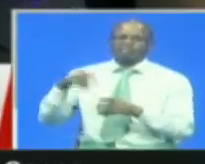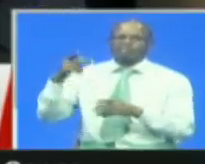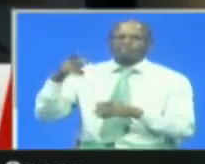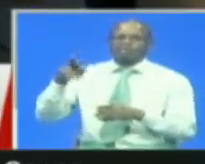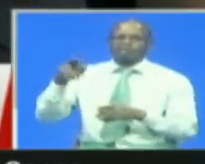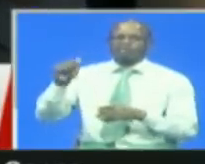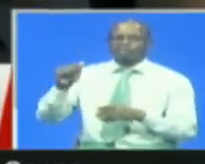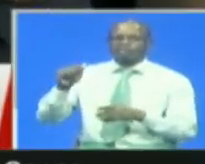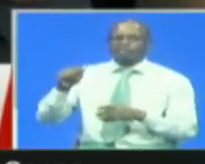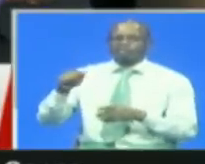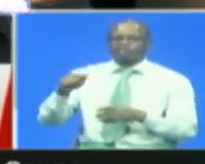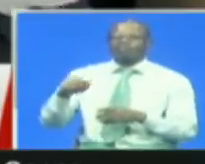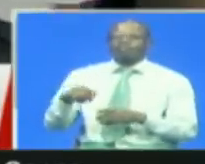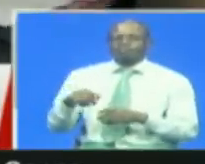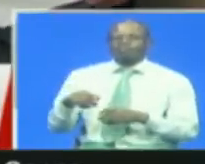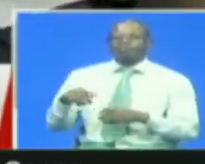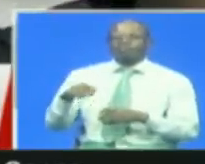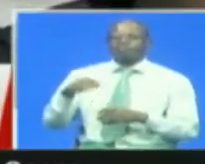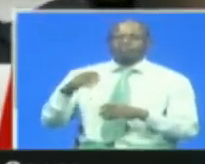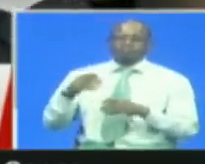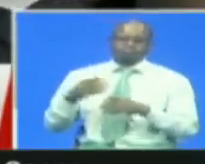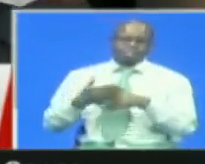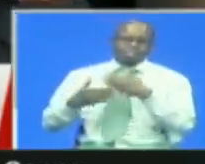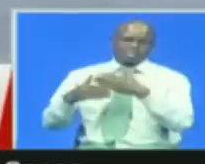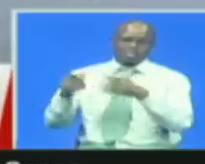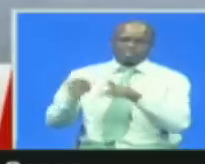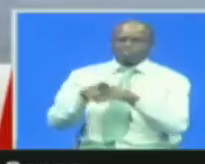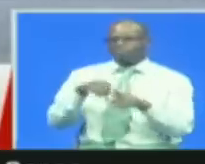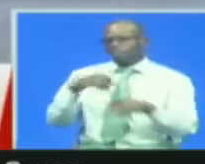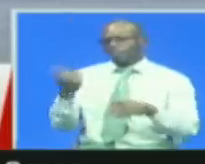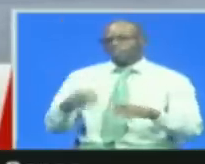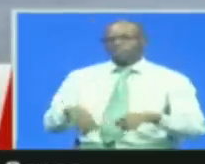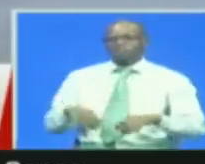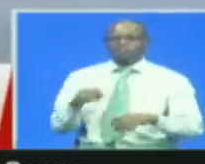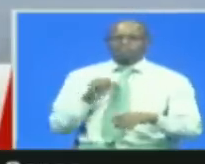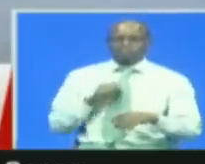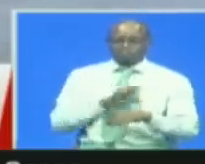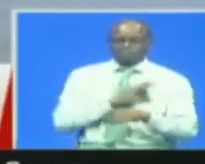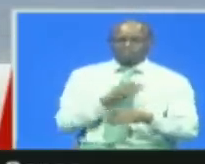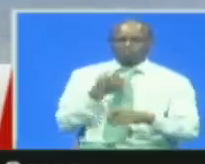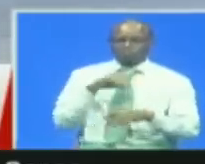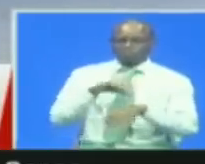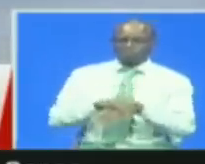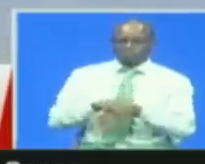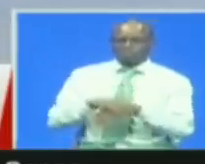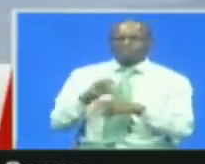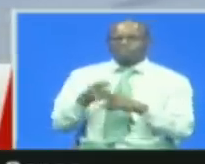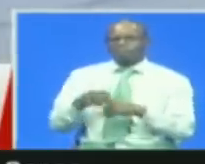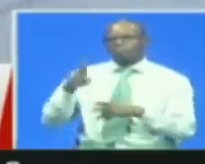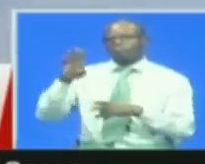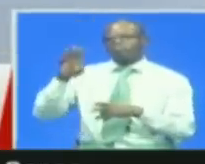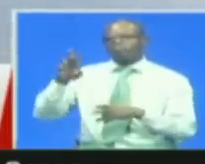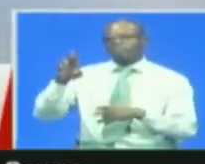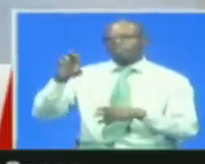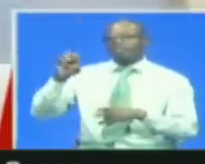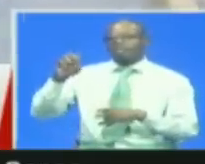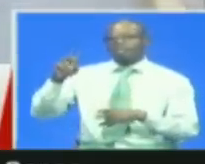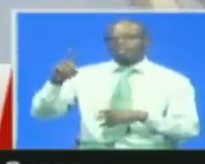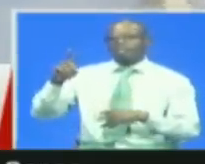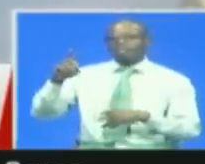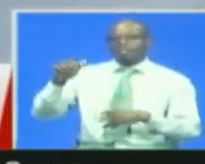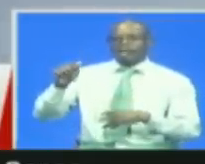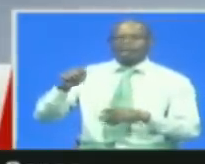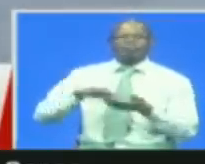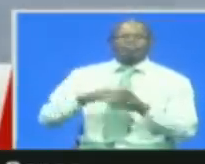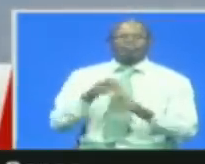among employees. Another employee identified as Brenda Ondieki was also reportedly arrested earlier today while attempting to flee